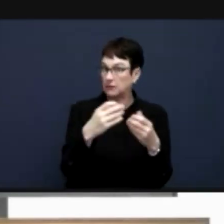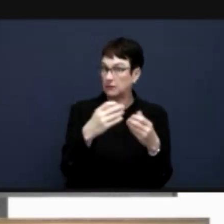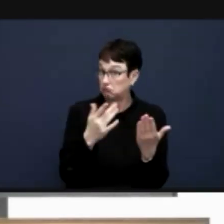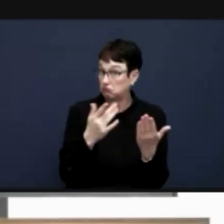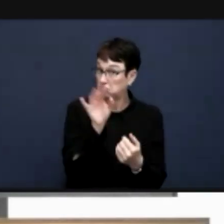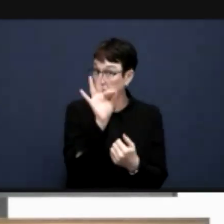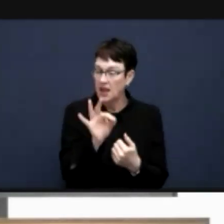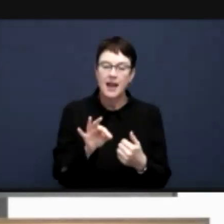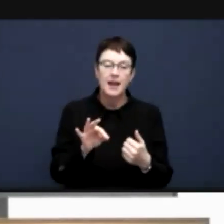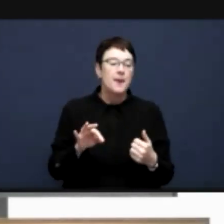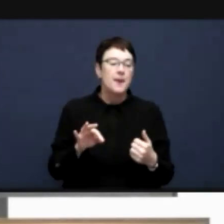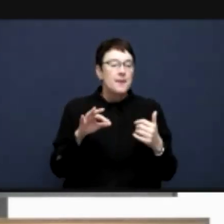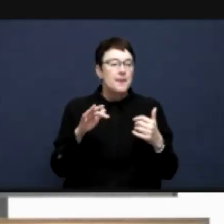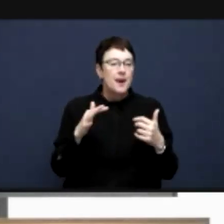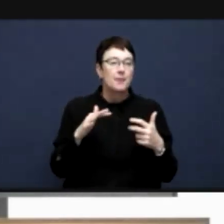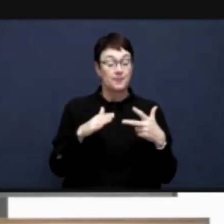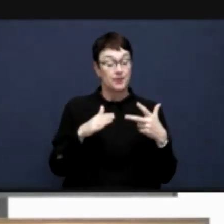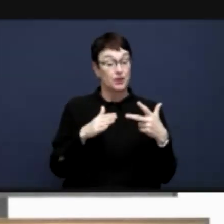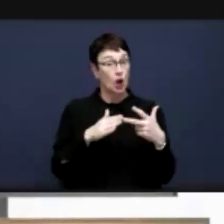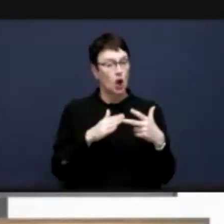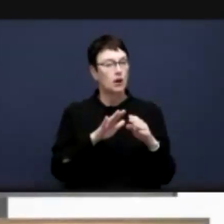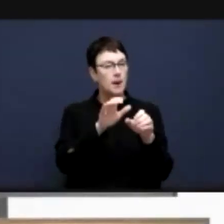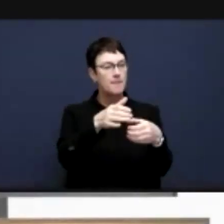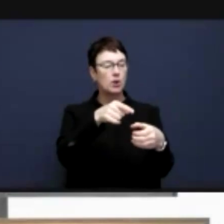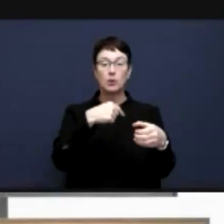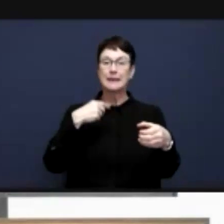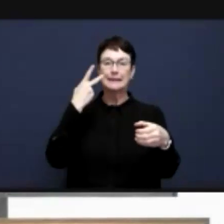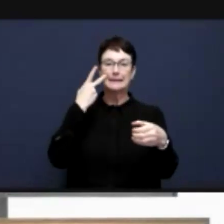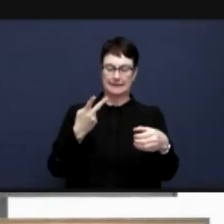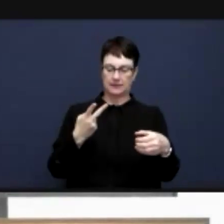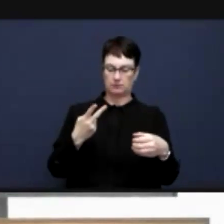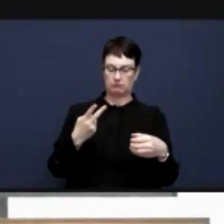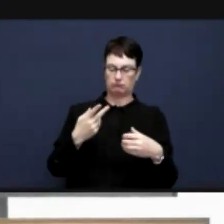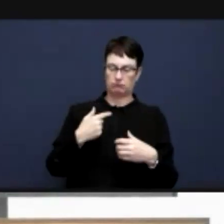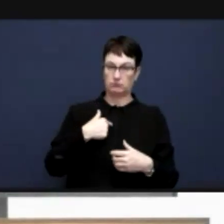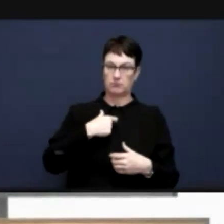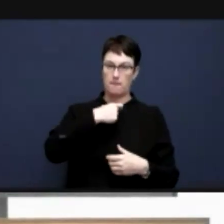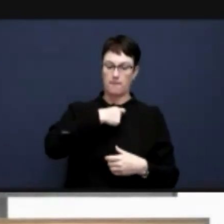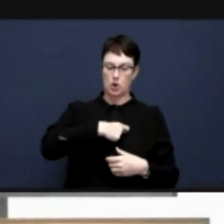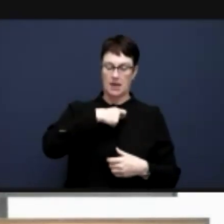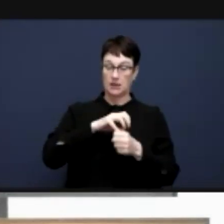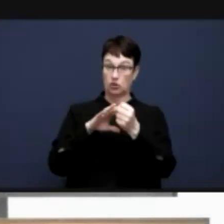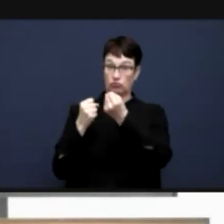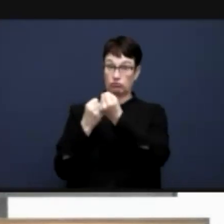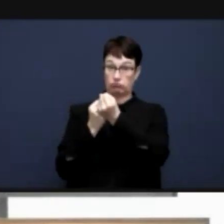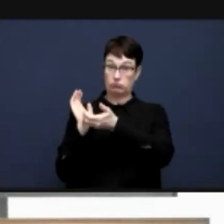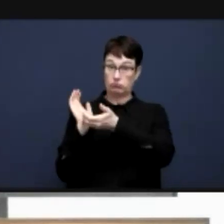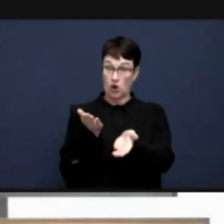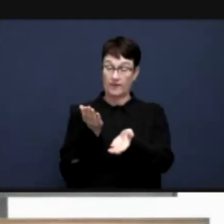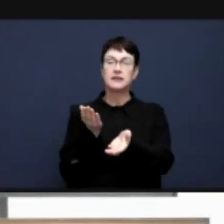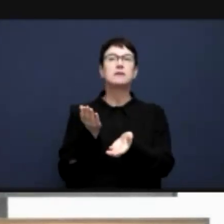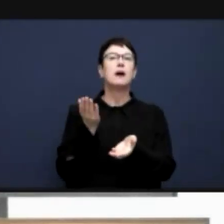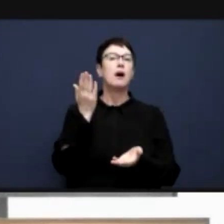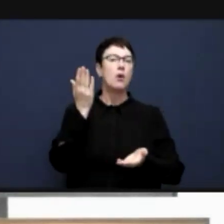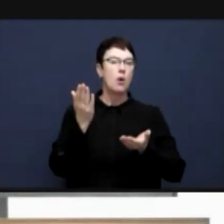we came to the conclusion that support service is an individual personalized service, so they have the possibility to choose what support to